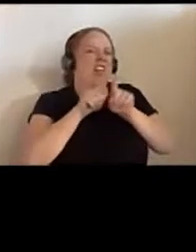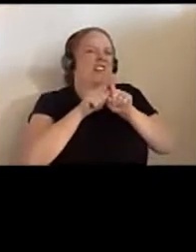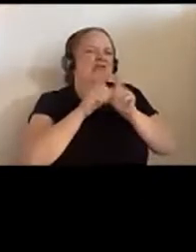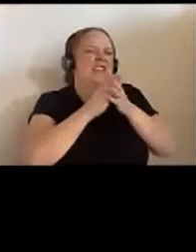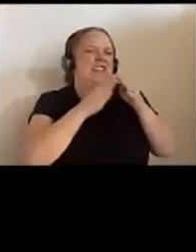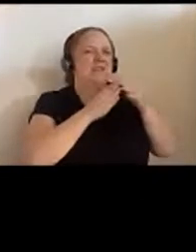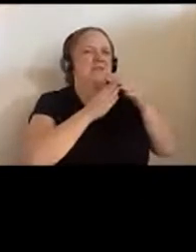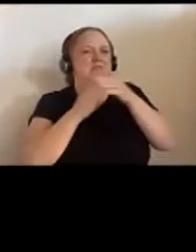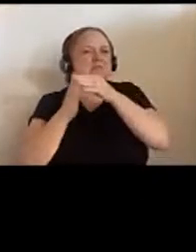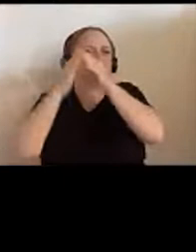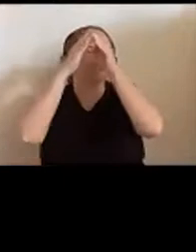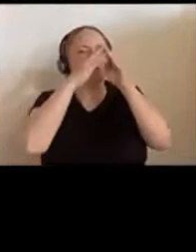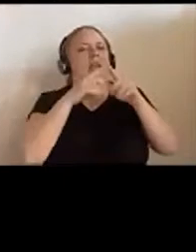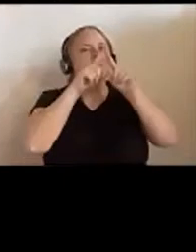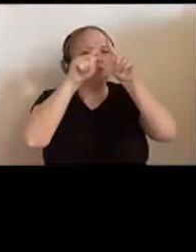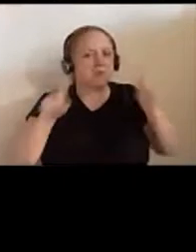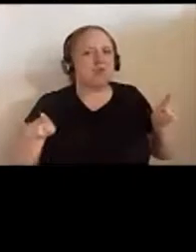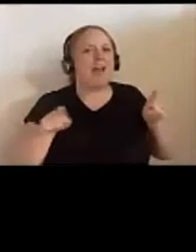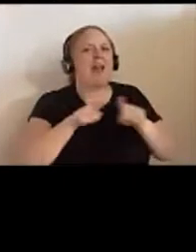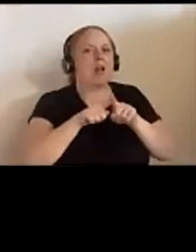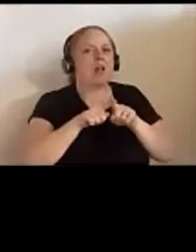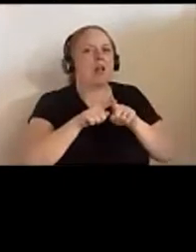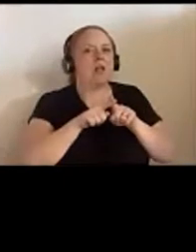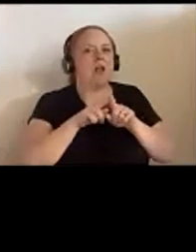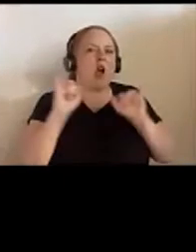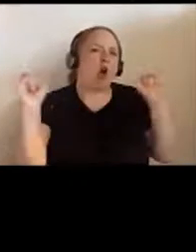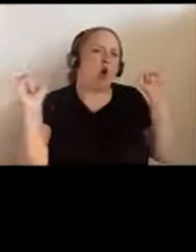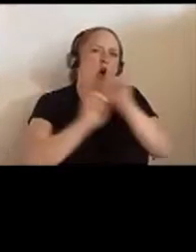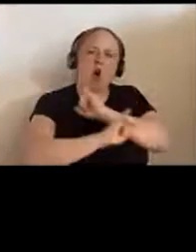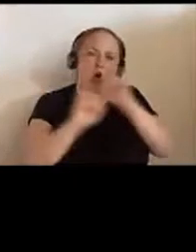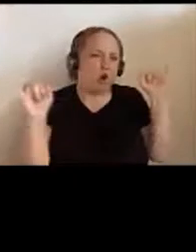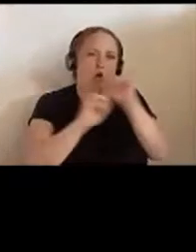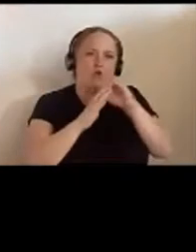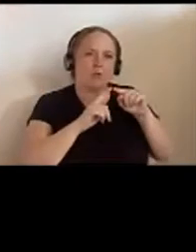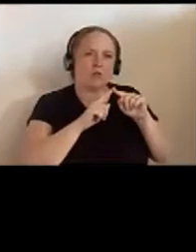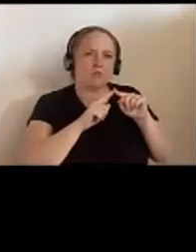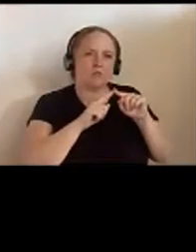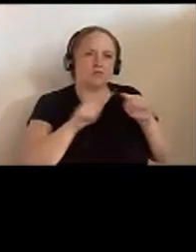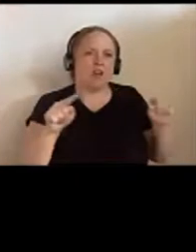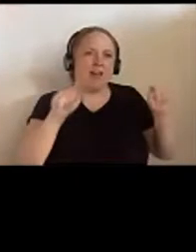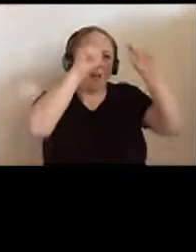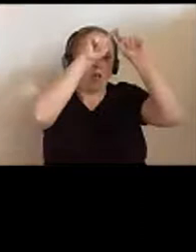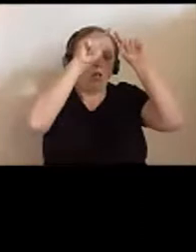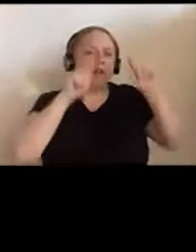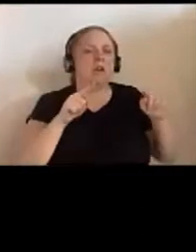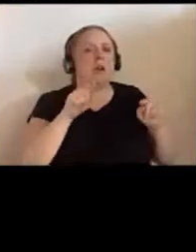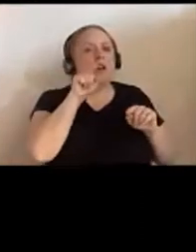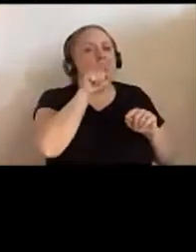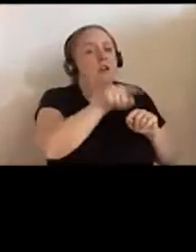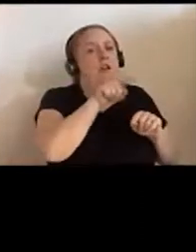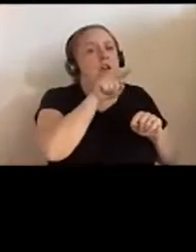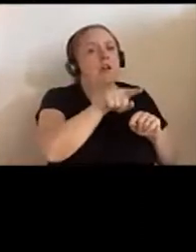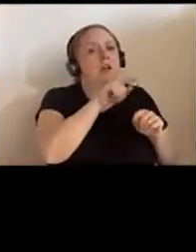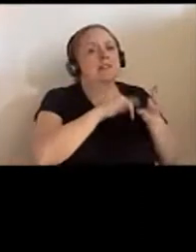continue in this horrible triangle. So to make this piece,